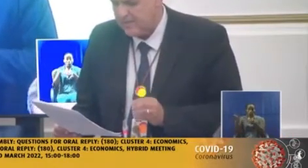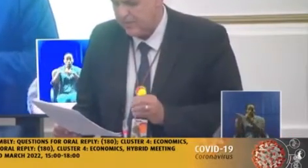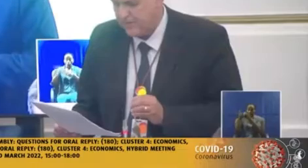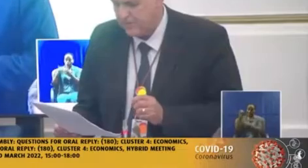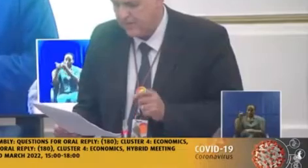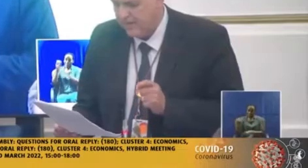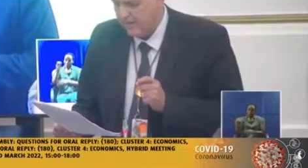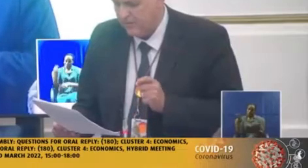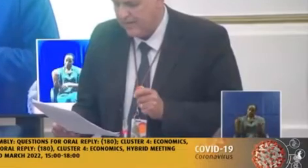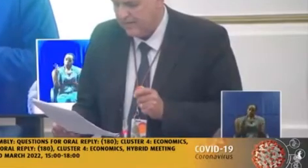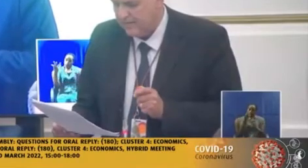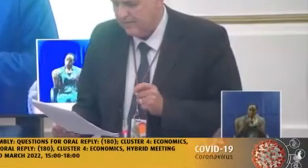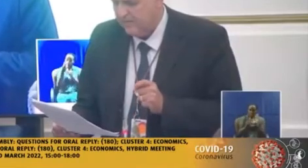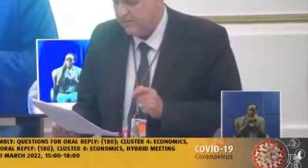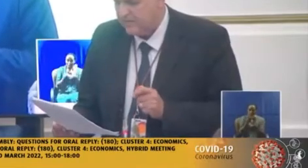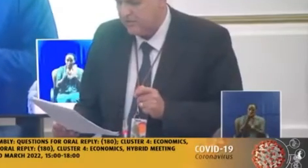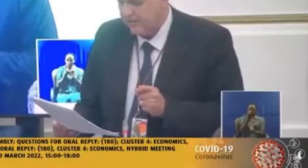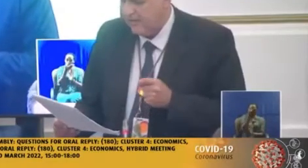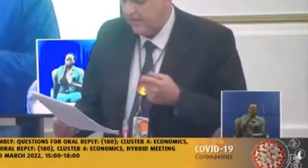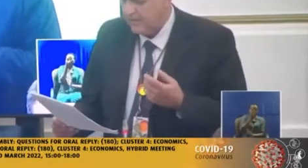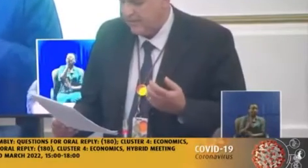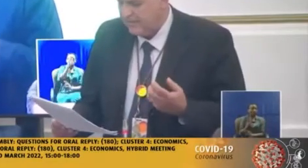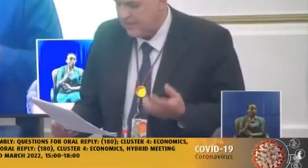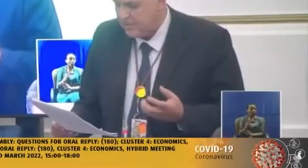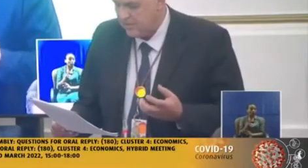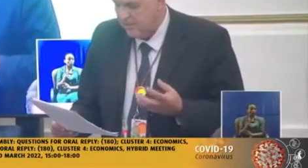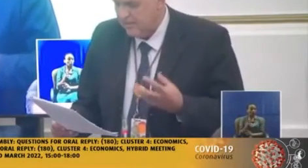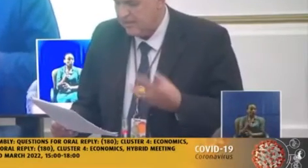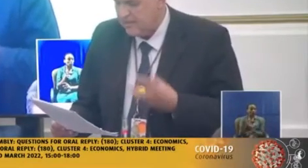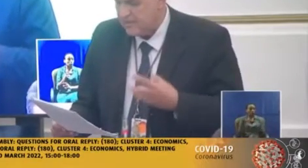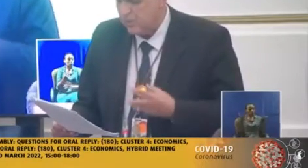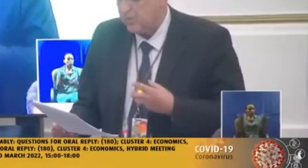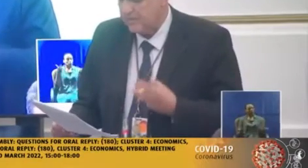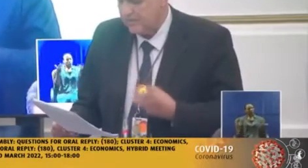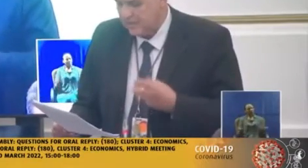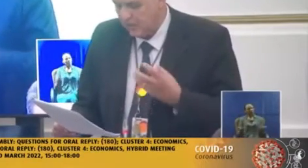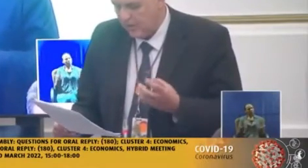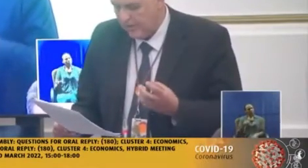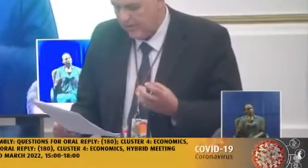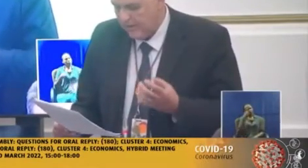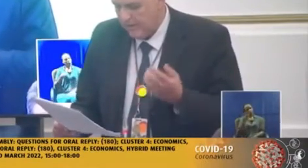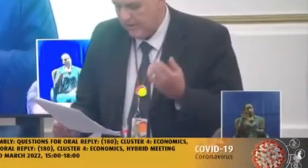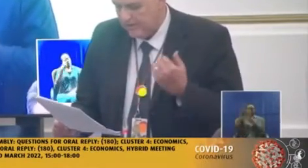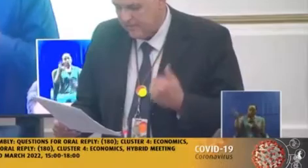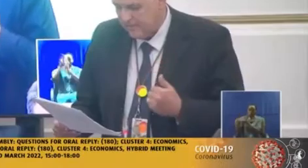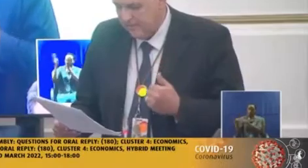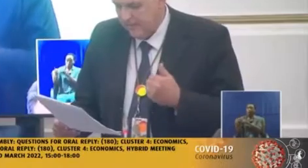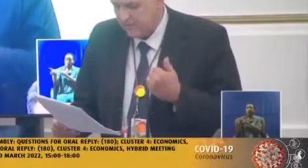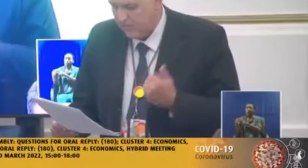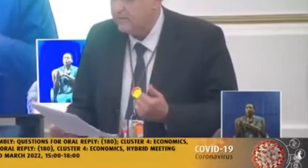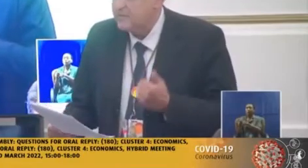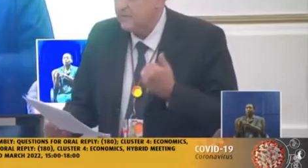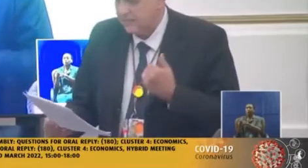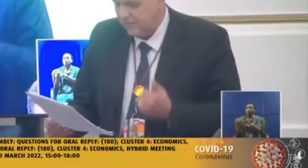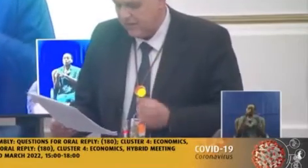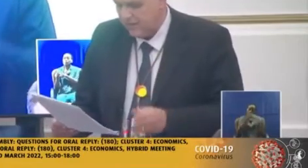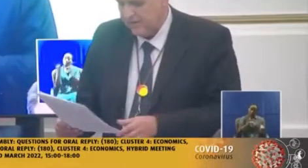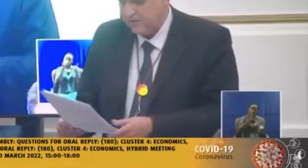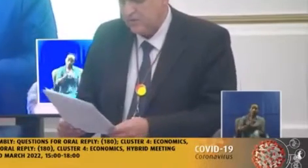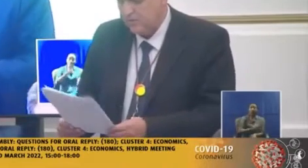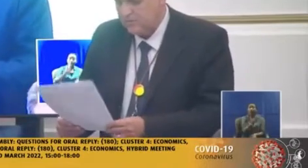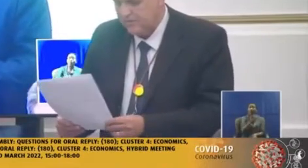sustained price pressures and rise in inflationary expectations. Now, this is what we are seeing globally. We are seeing as well in